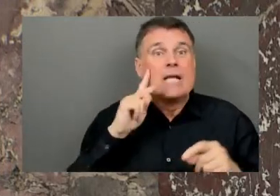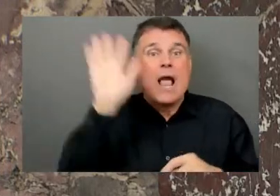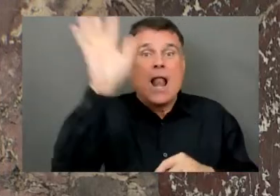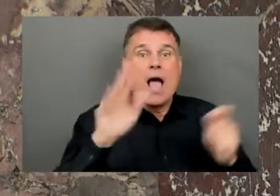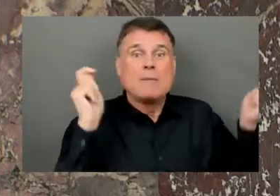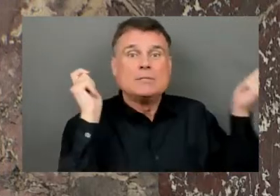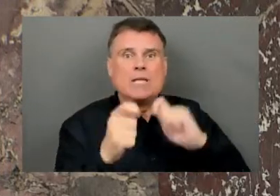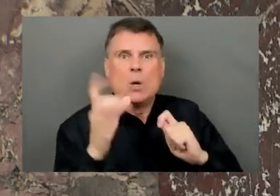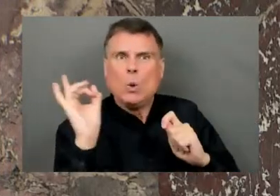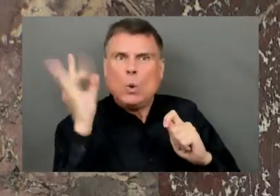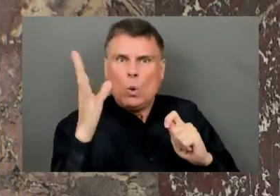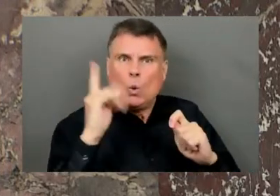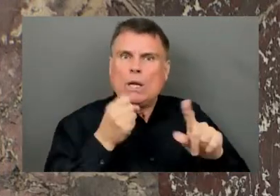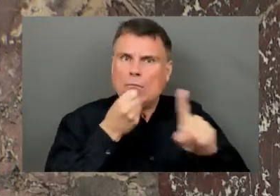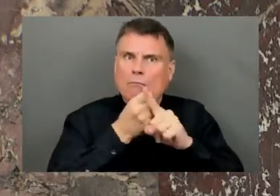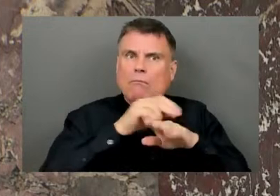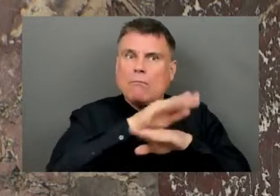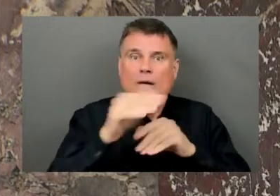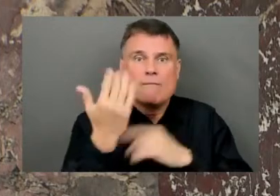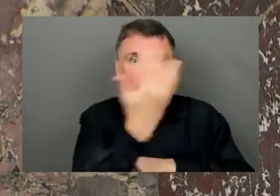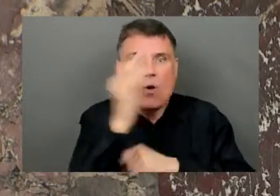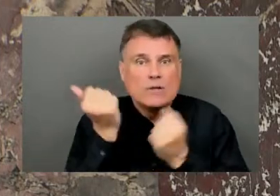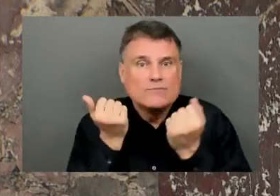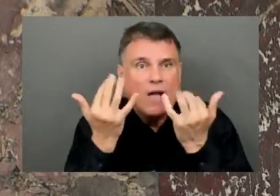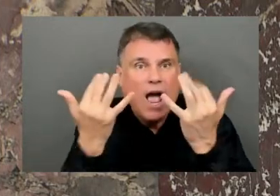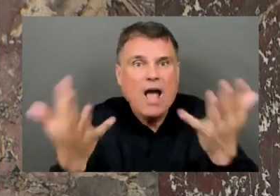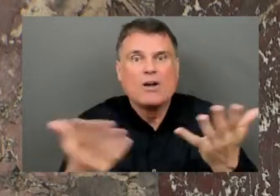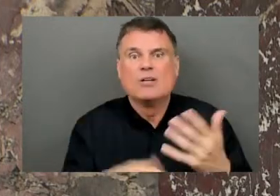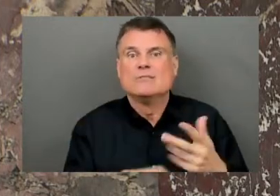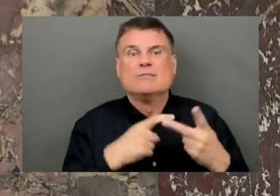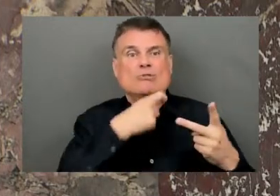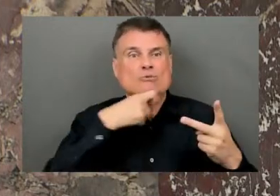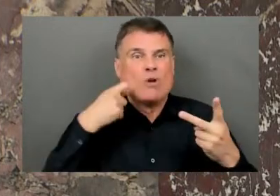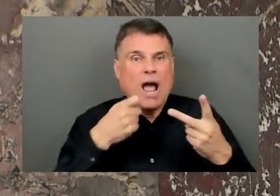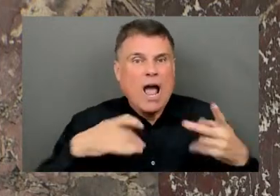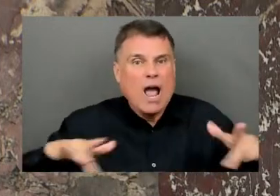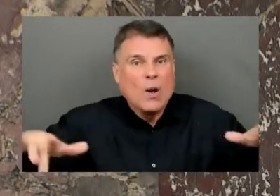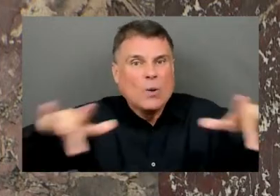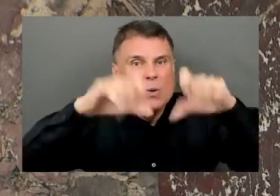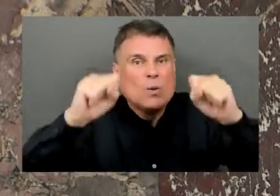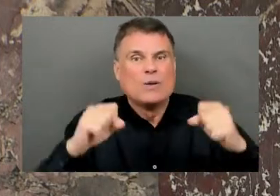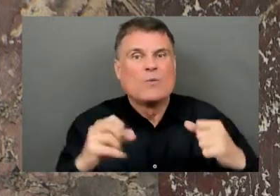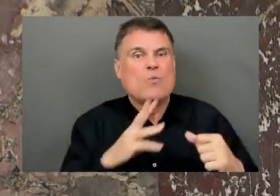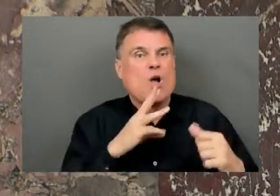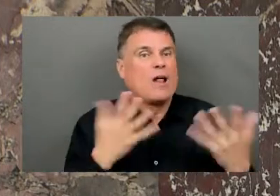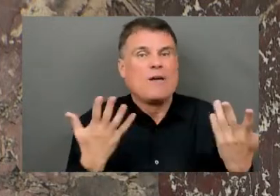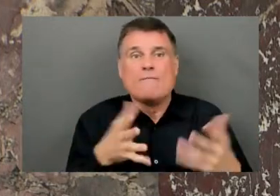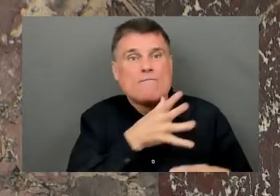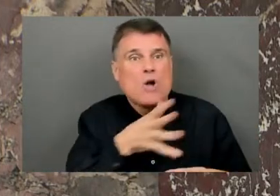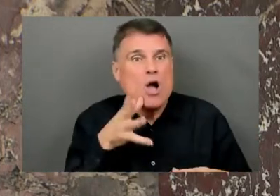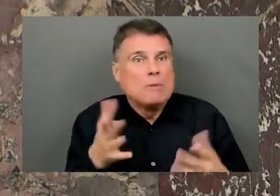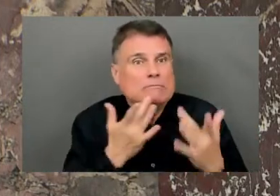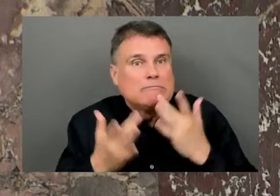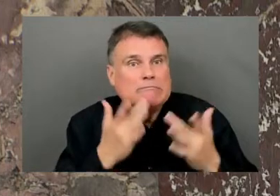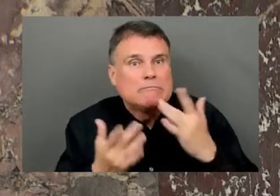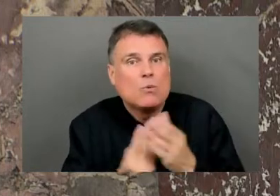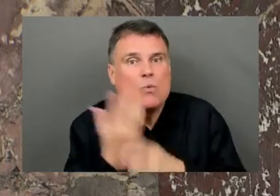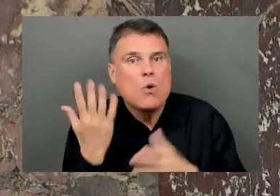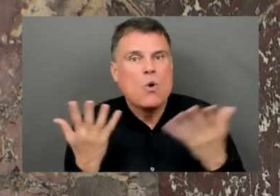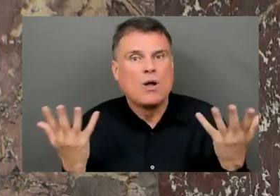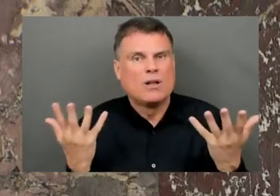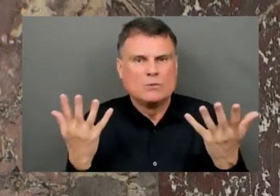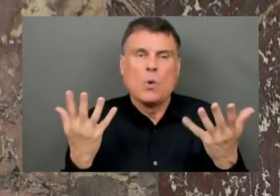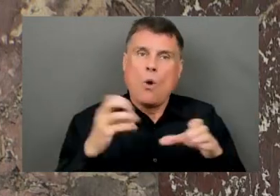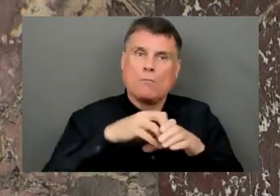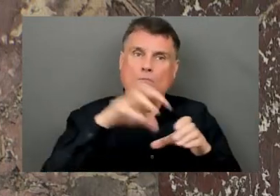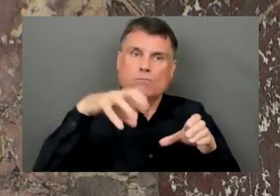take action on climate change. That's why, although there is a federally mandated carbon tax increase, we're refunding the full amount back plus more to